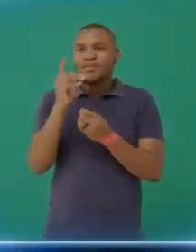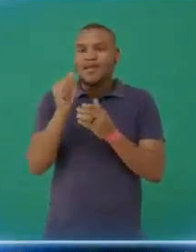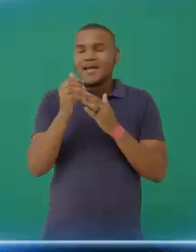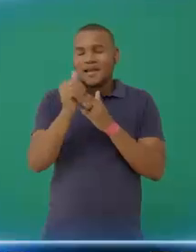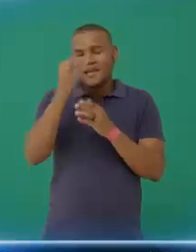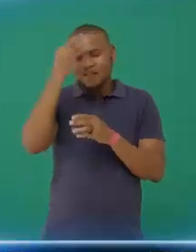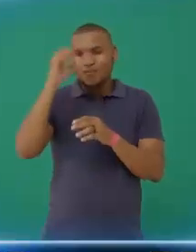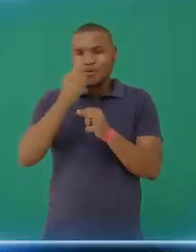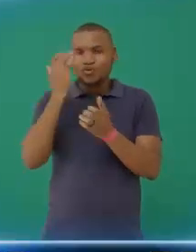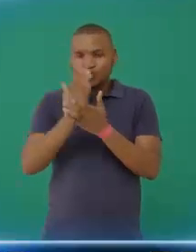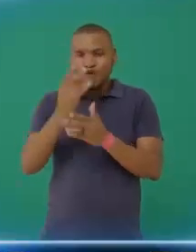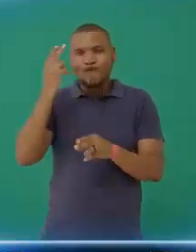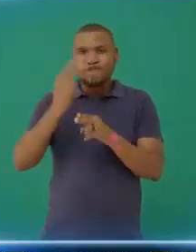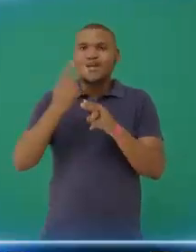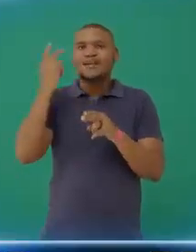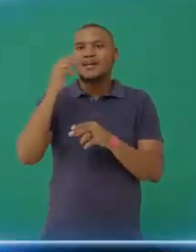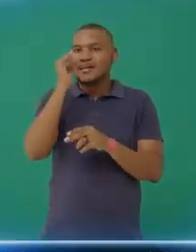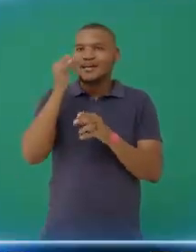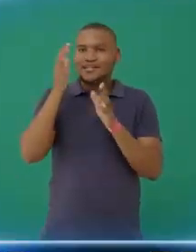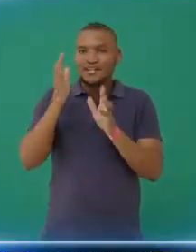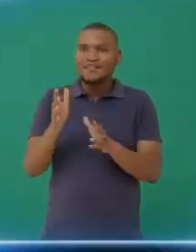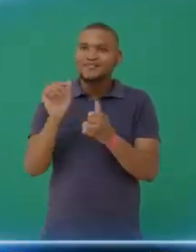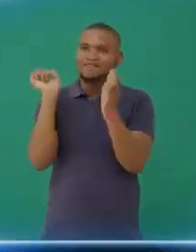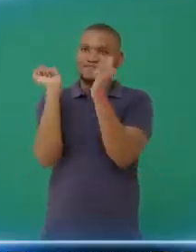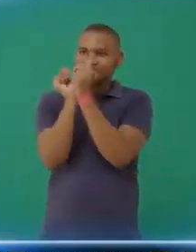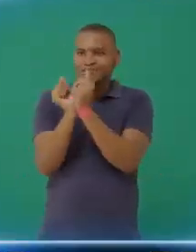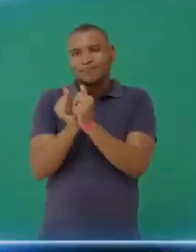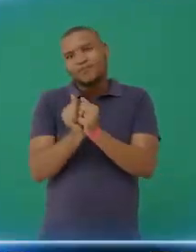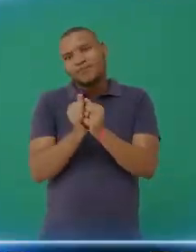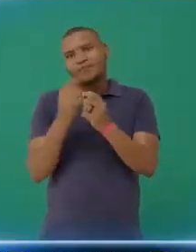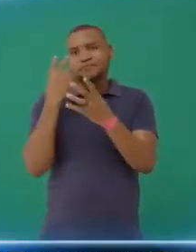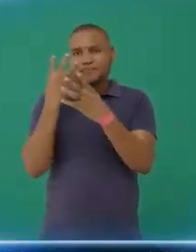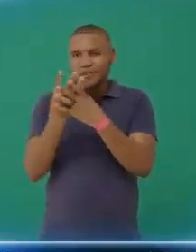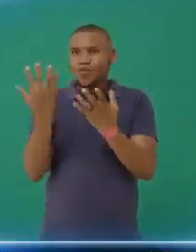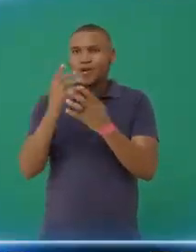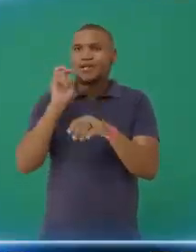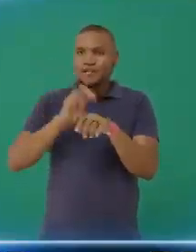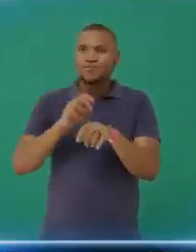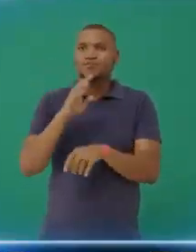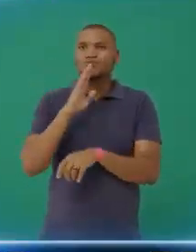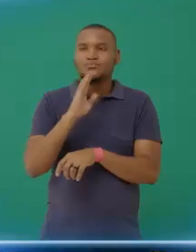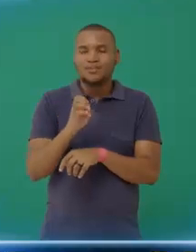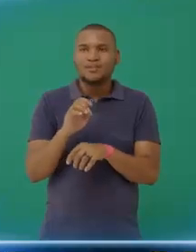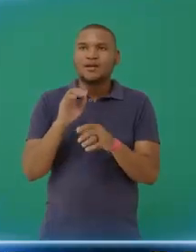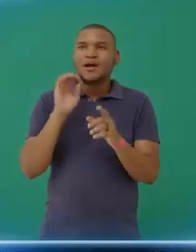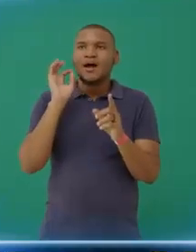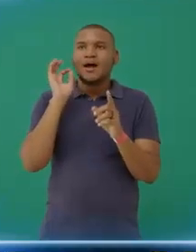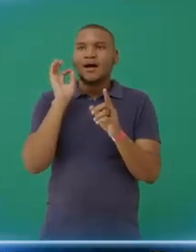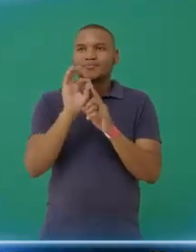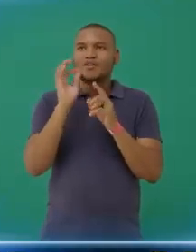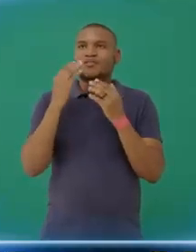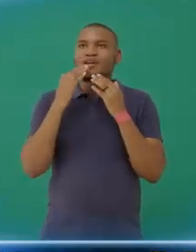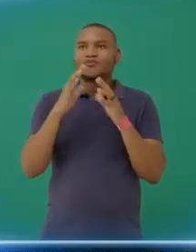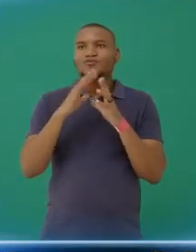ensure that gangsters are ultimately behind bars where they are supposed to be. Absolutely. Thank you so much,